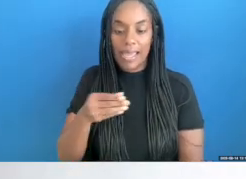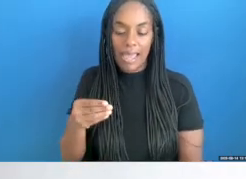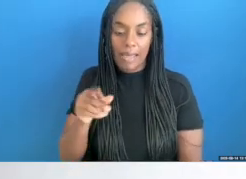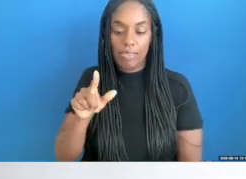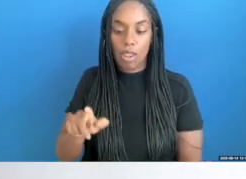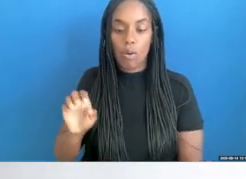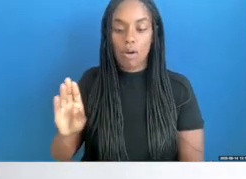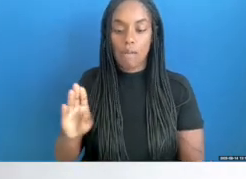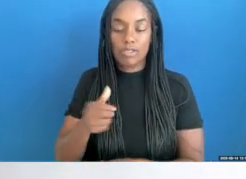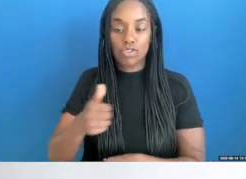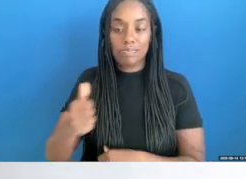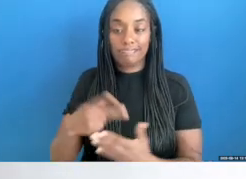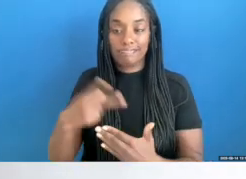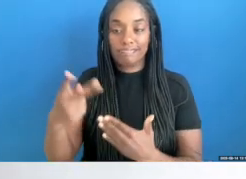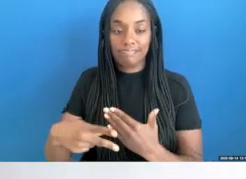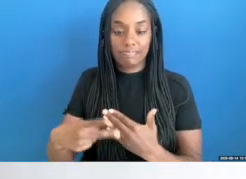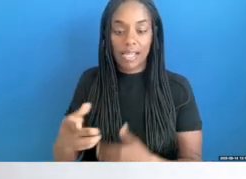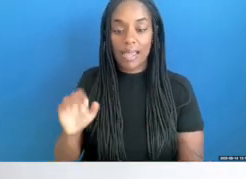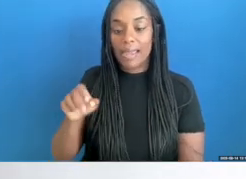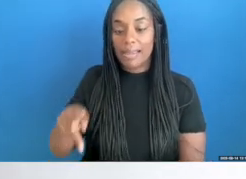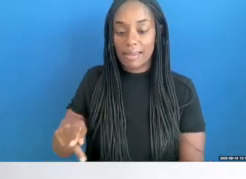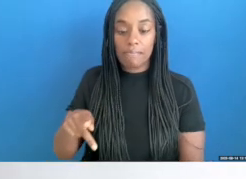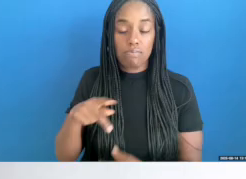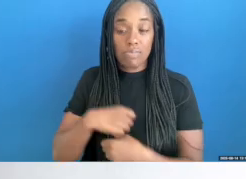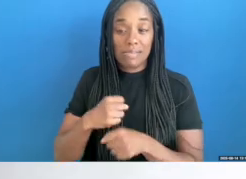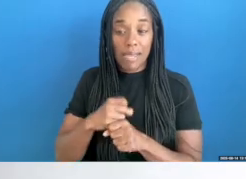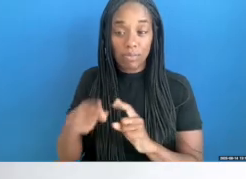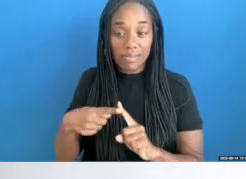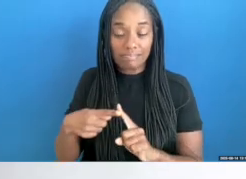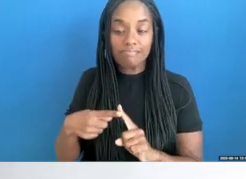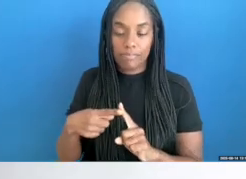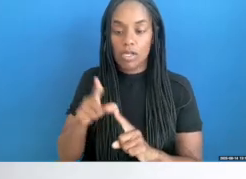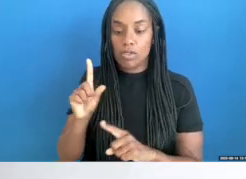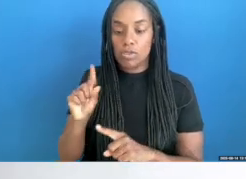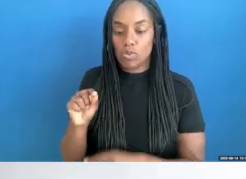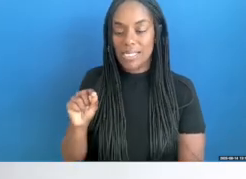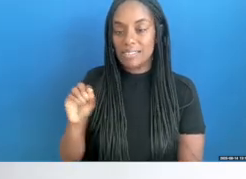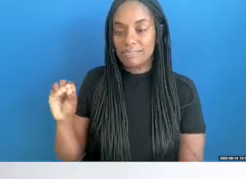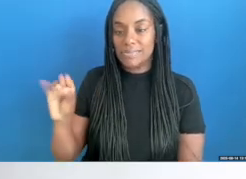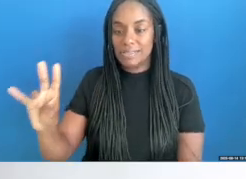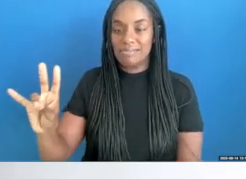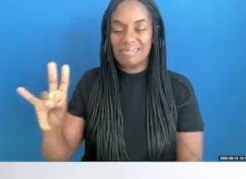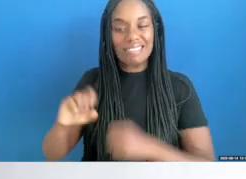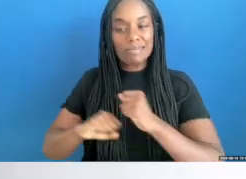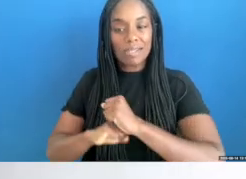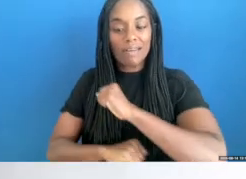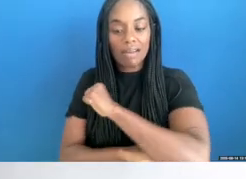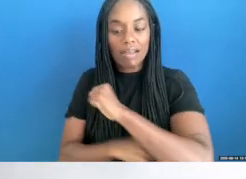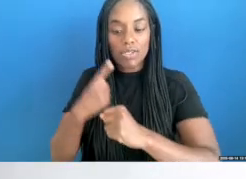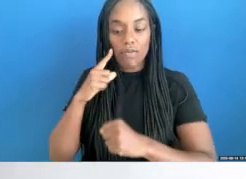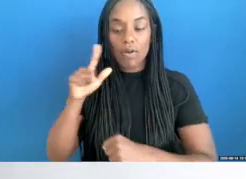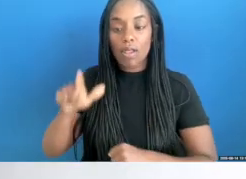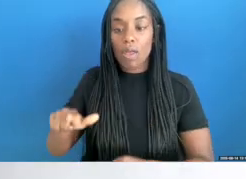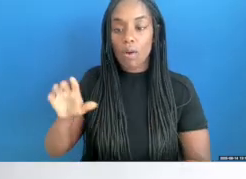AQIP was created in 2007 and has served as the foundation for the Low Carbon